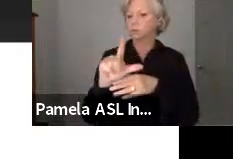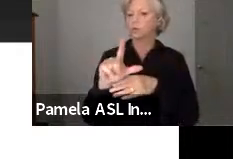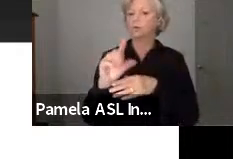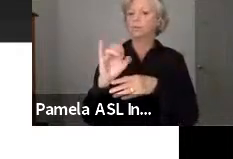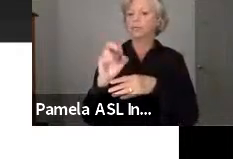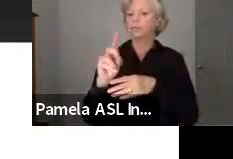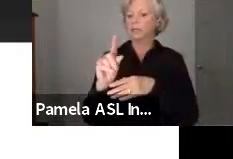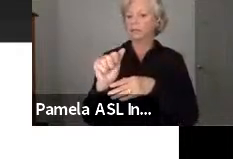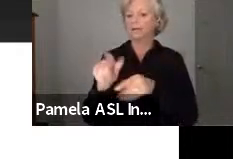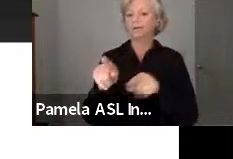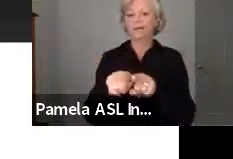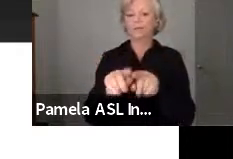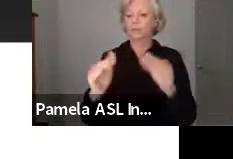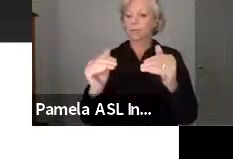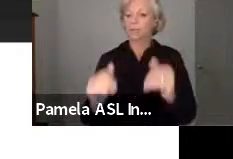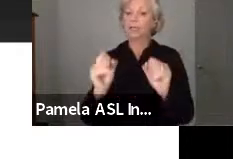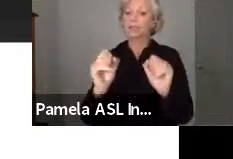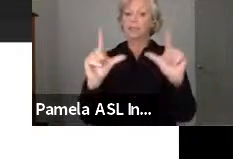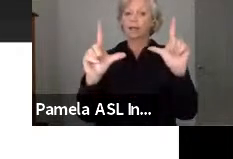slide.